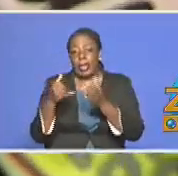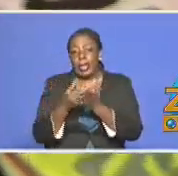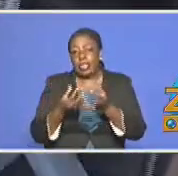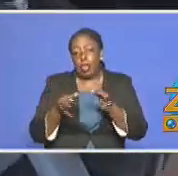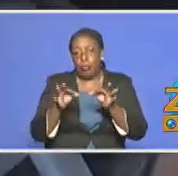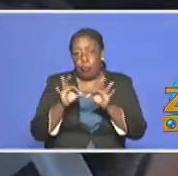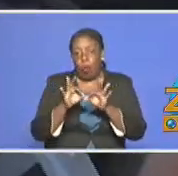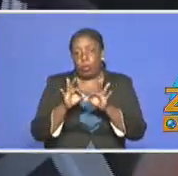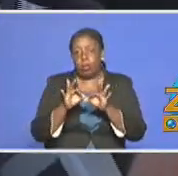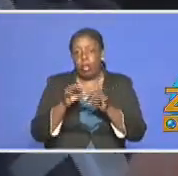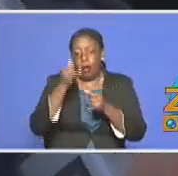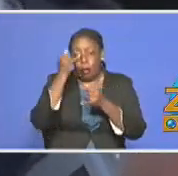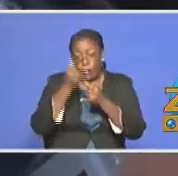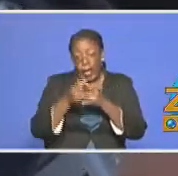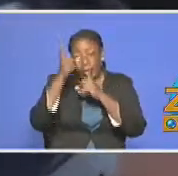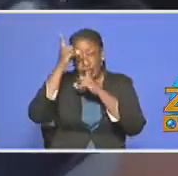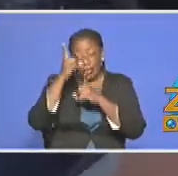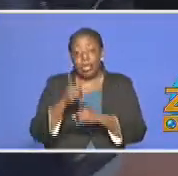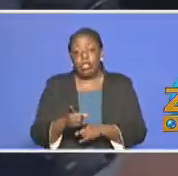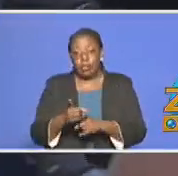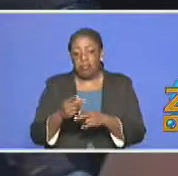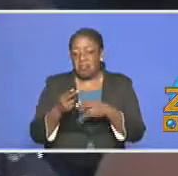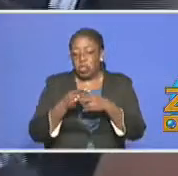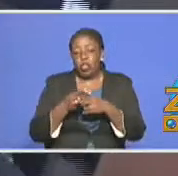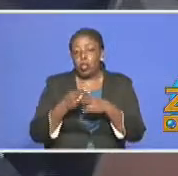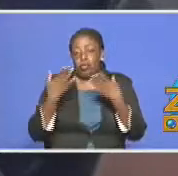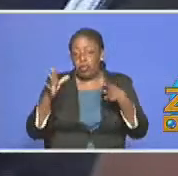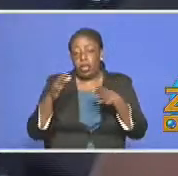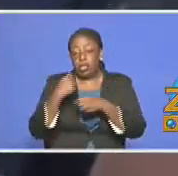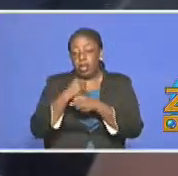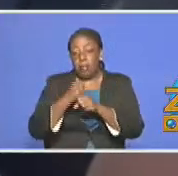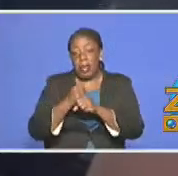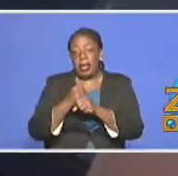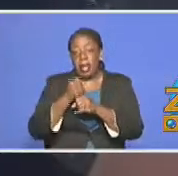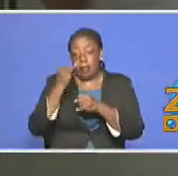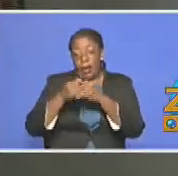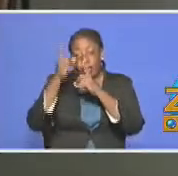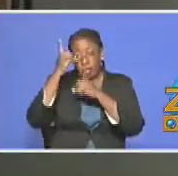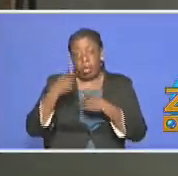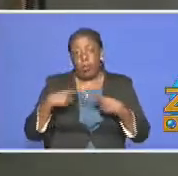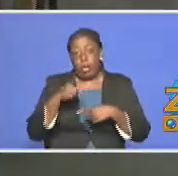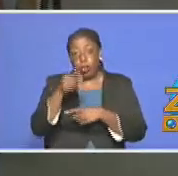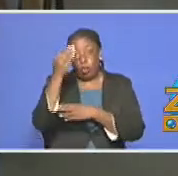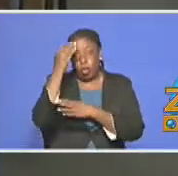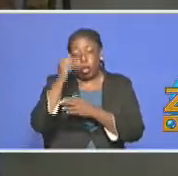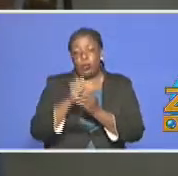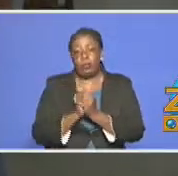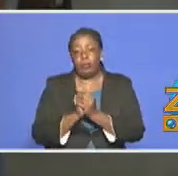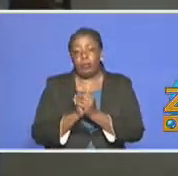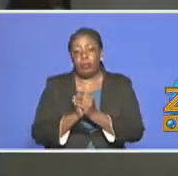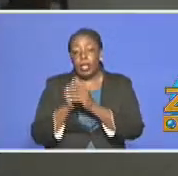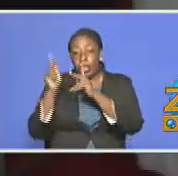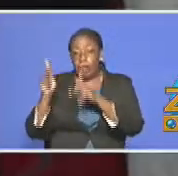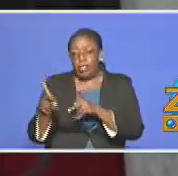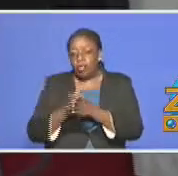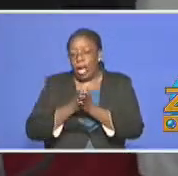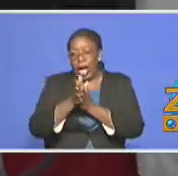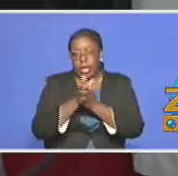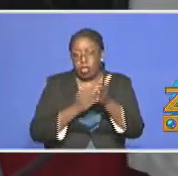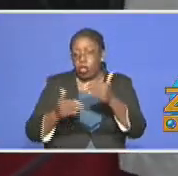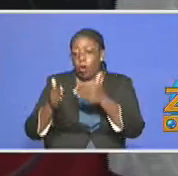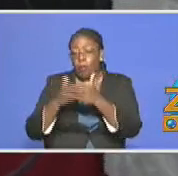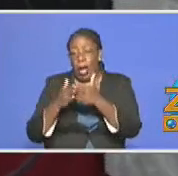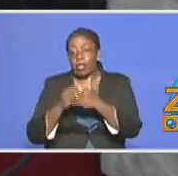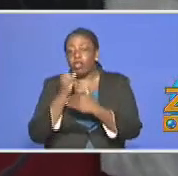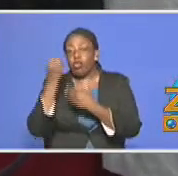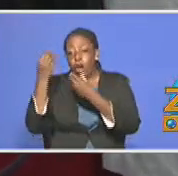a final decision to be made, and as soon as they make that decision, I'll let you know. Vendors are eager to return to the straw market, particularly